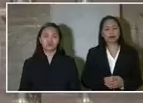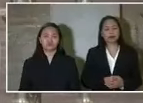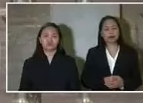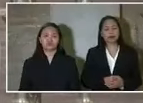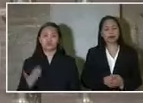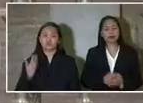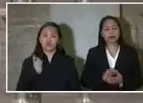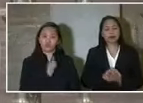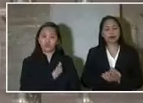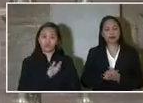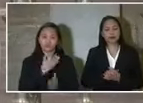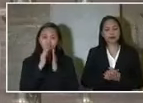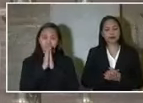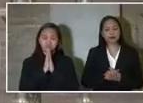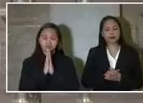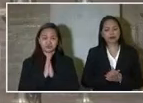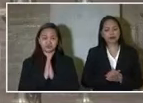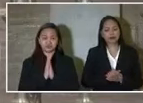Let us pray.